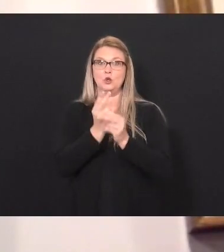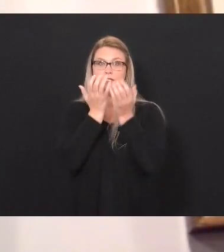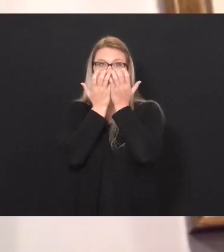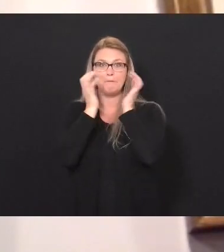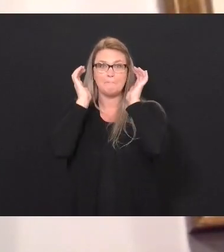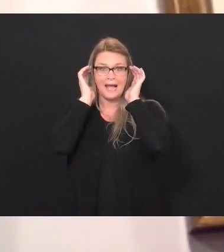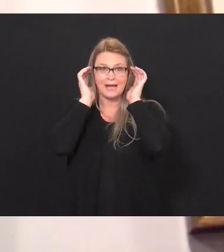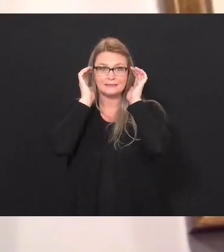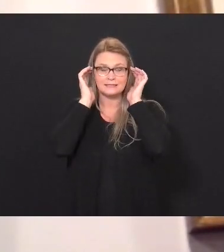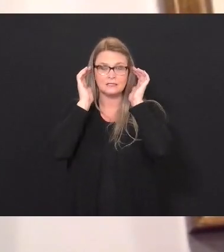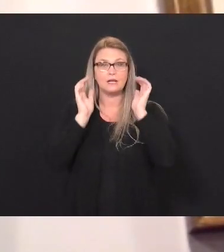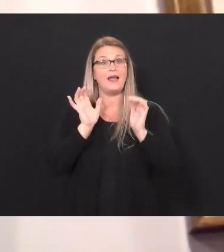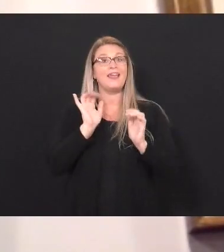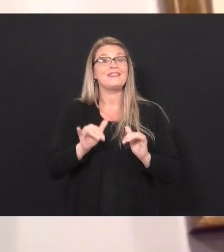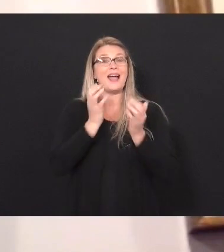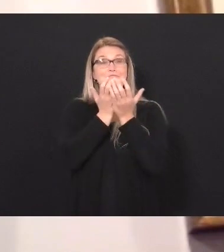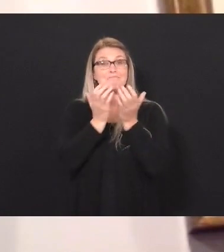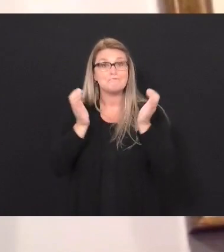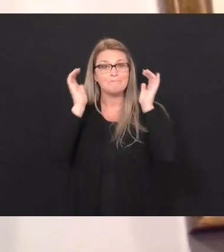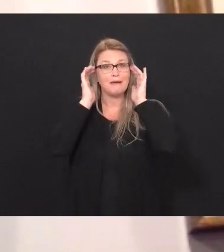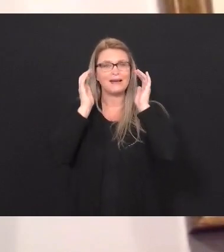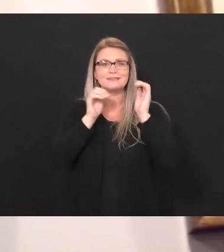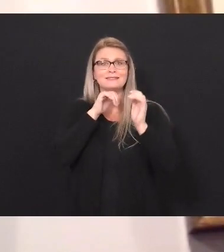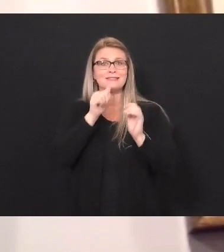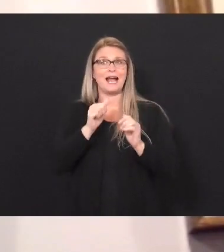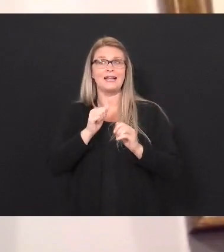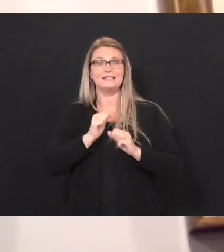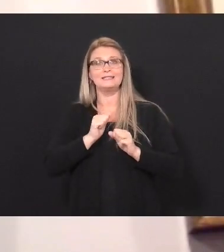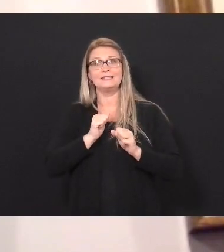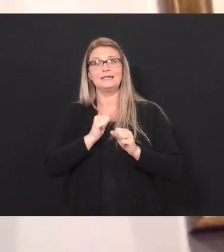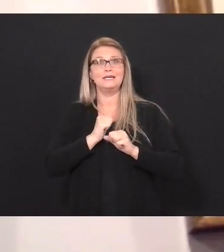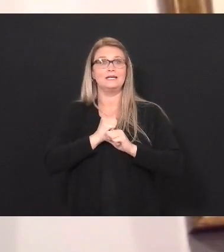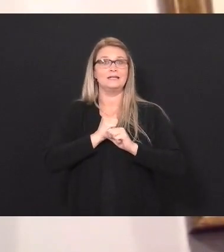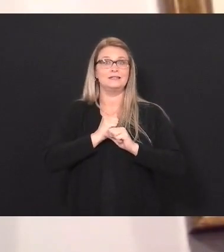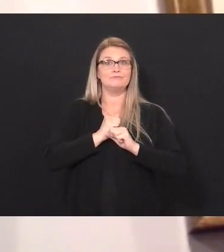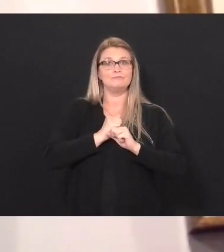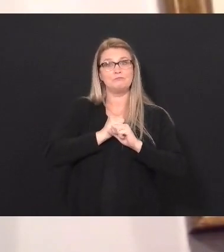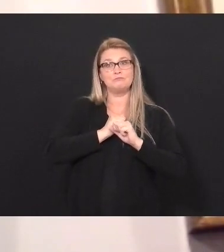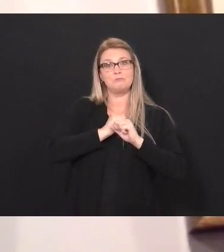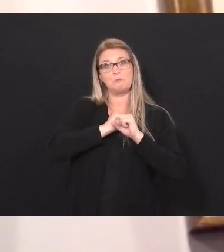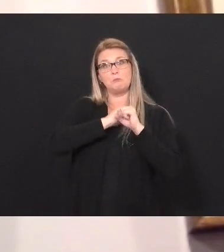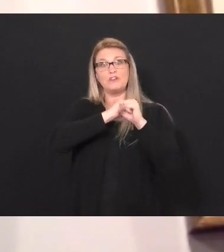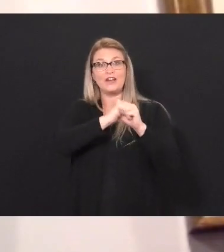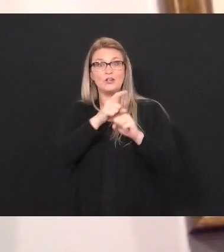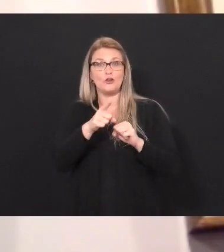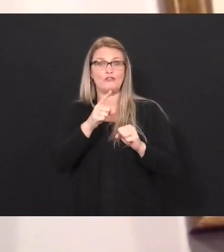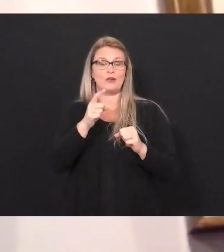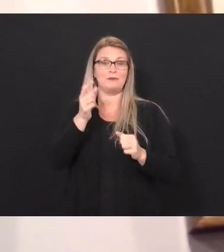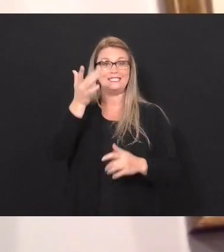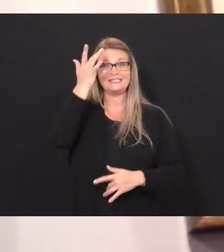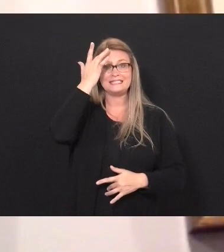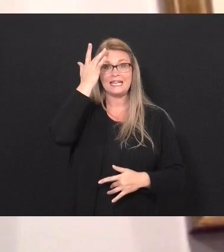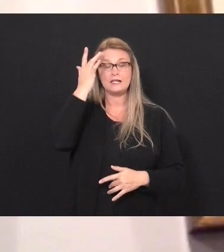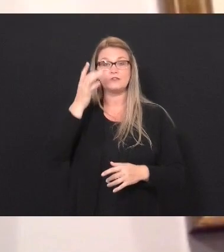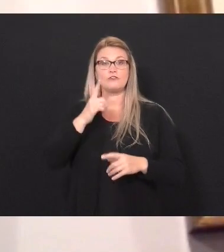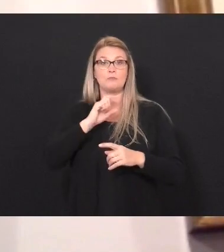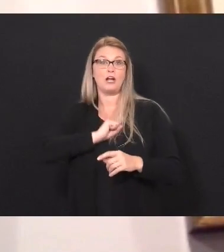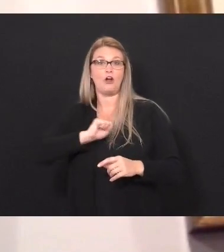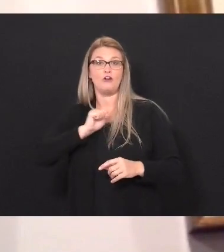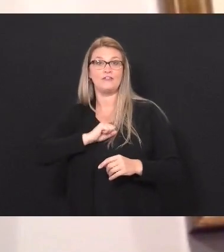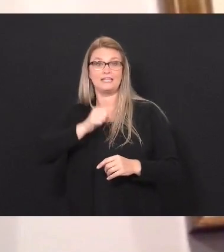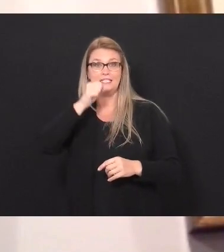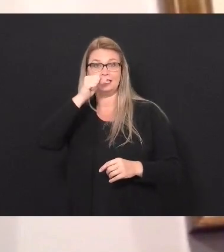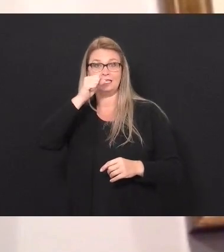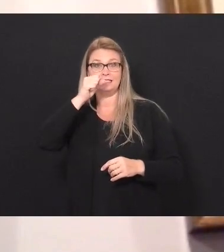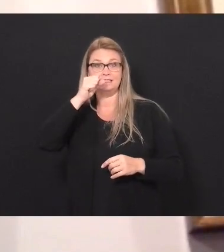not there to keep you from getting infected through somebody coughing or sneezing. It's really there to help keep you